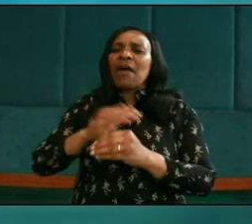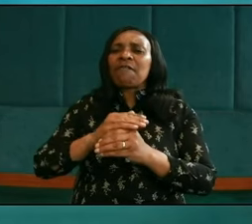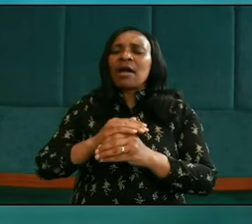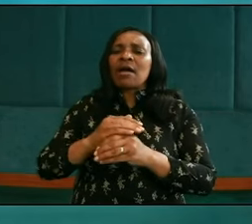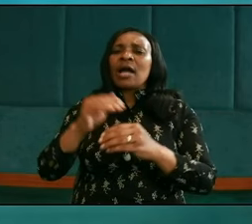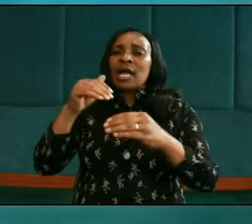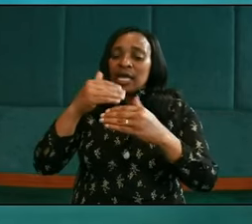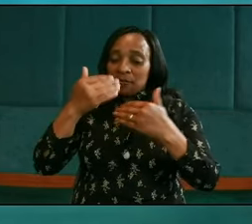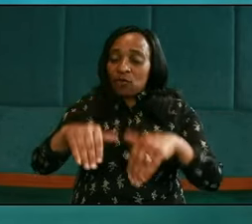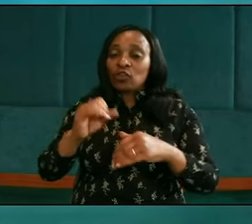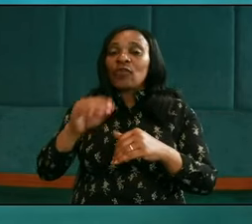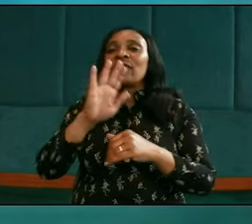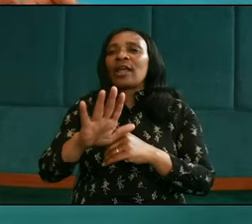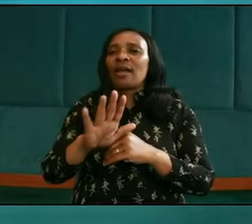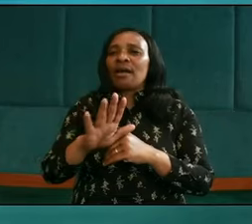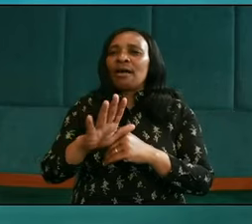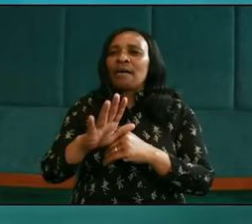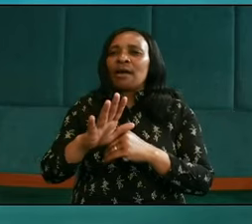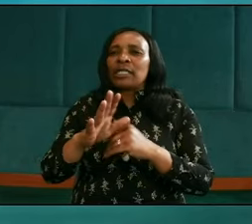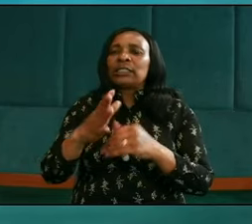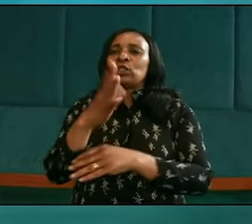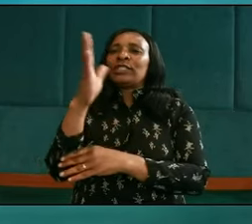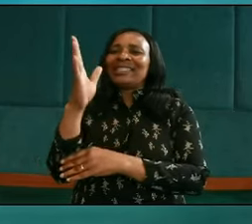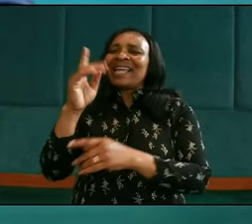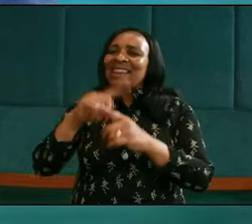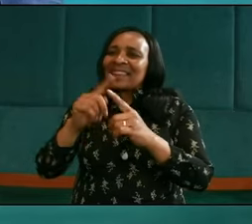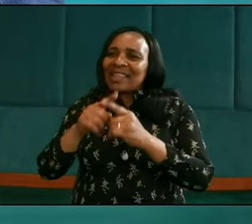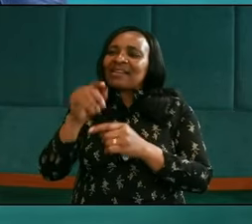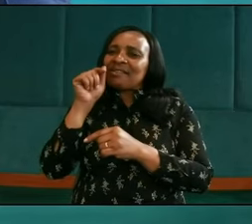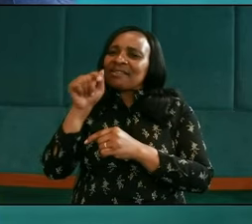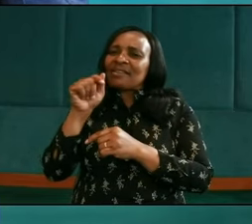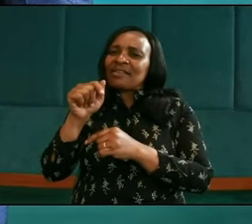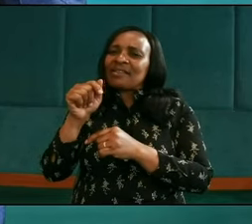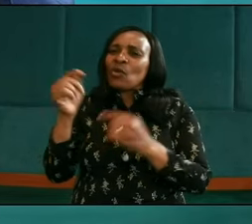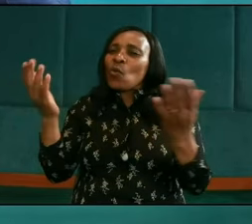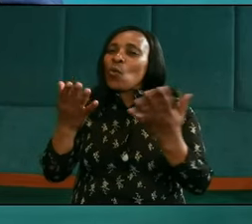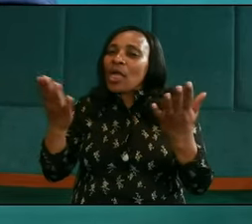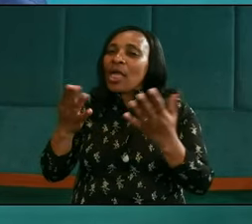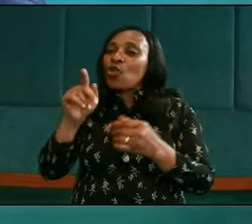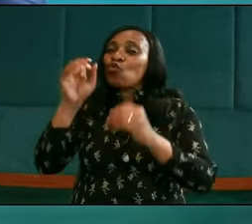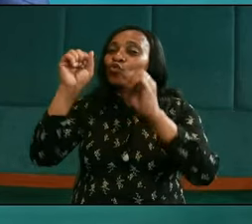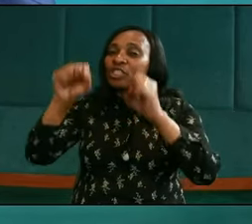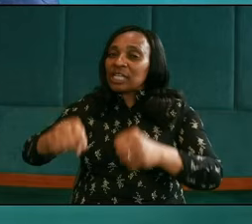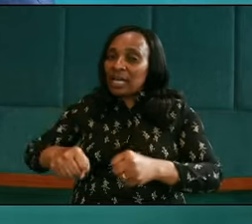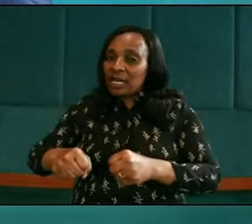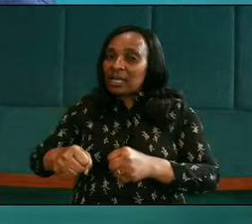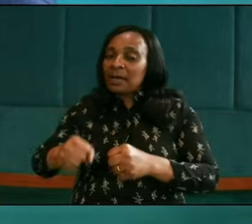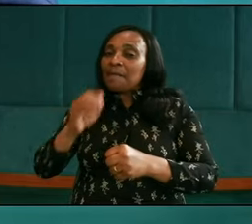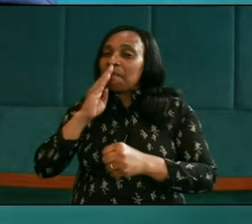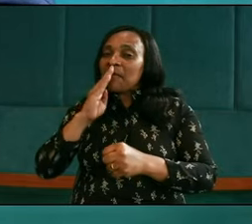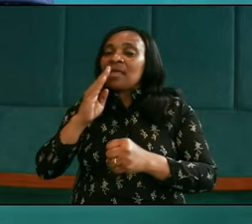the mulberry tree. And it shall be, when you shall hear